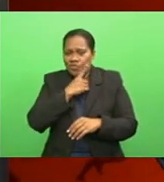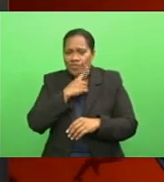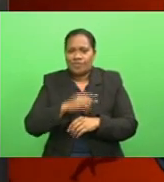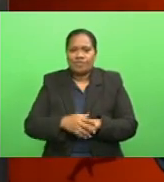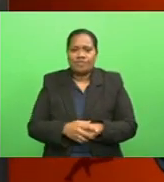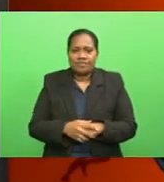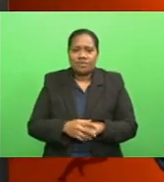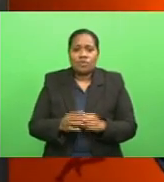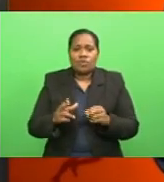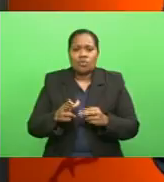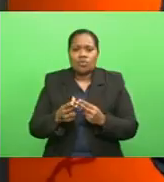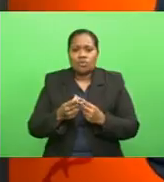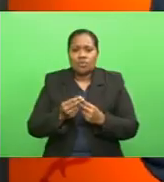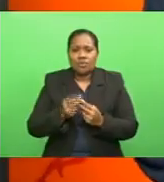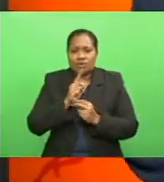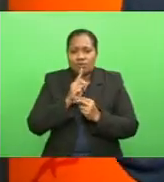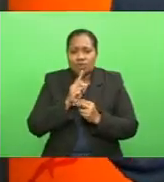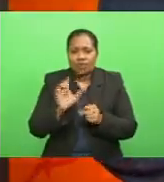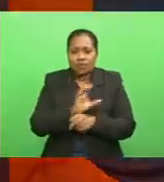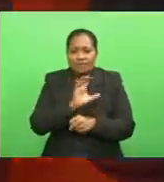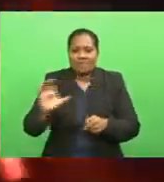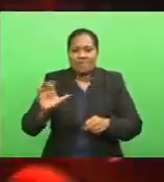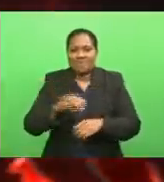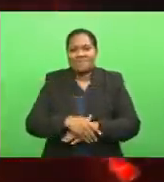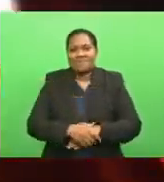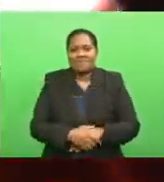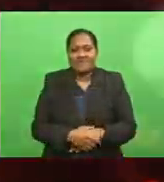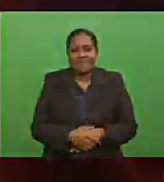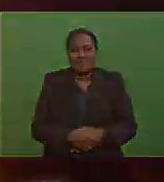This and more after the break.